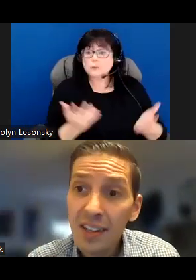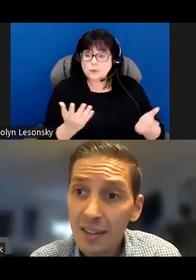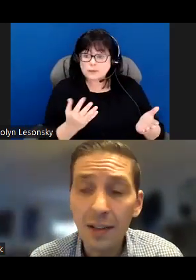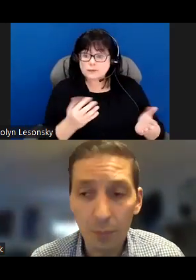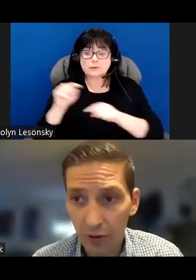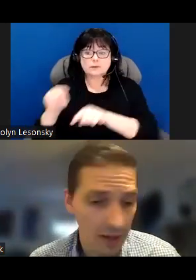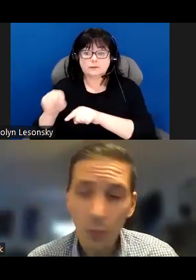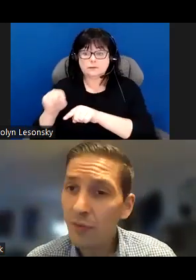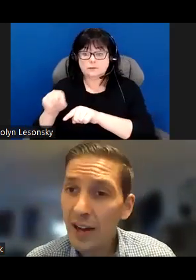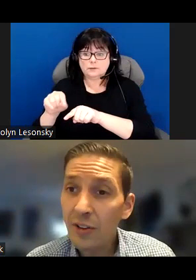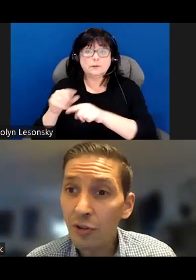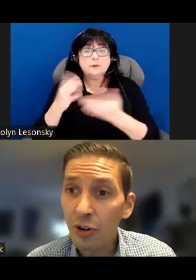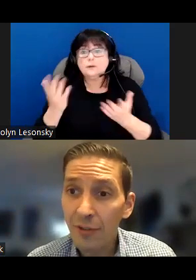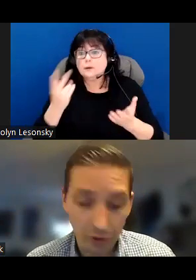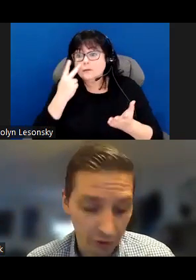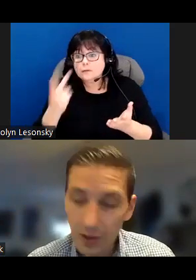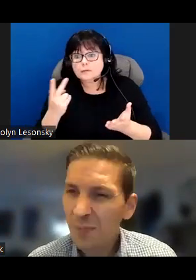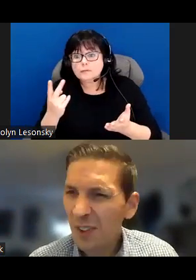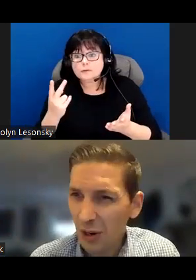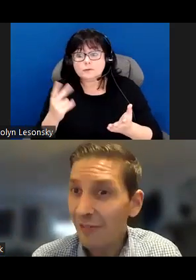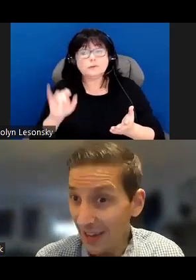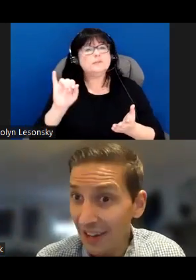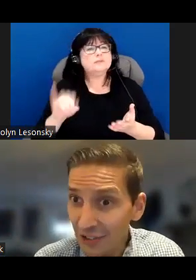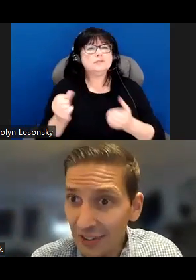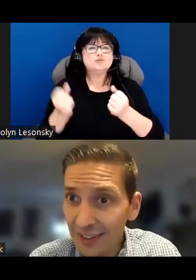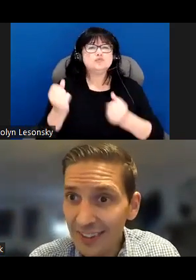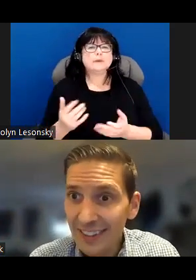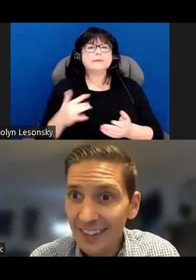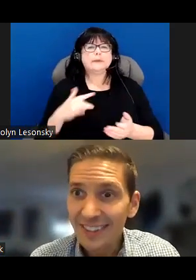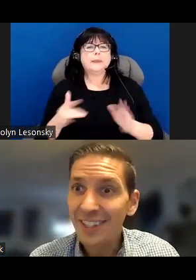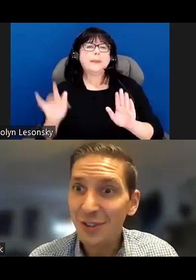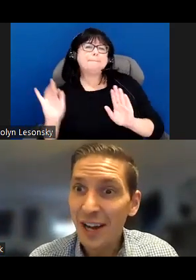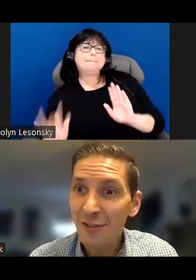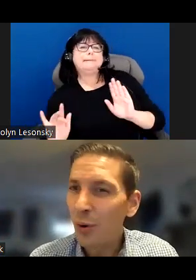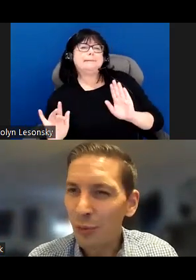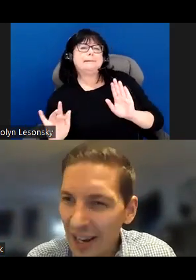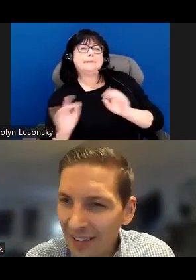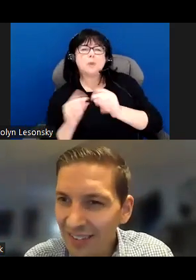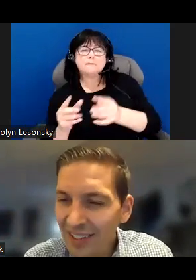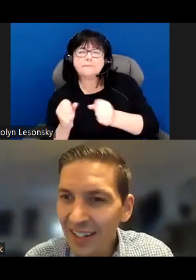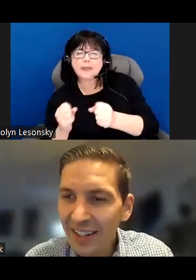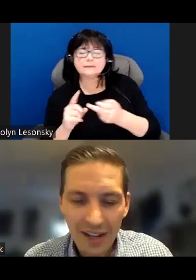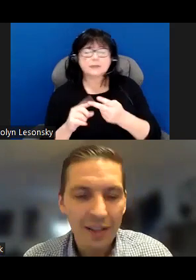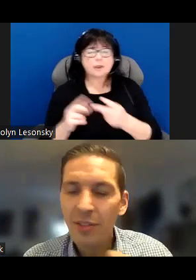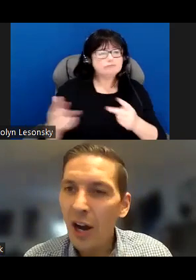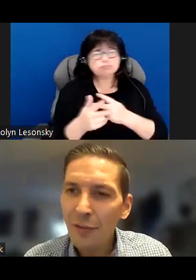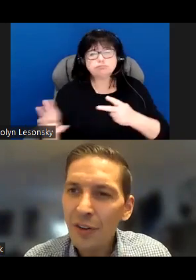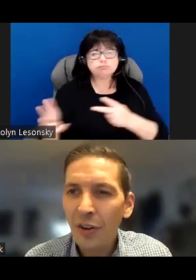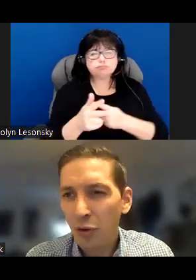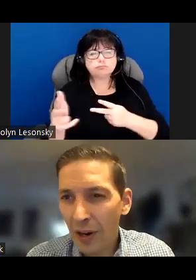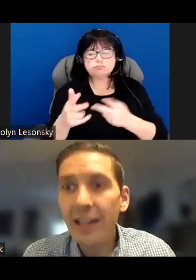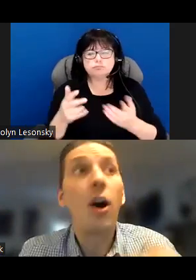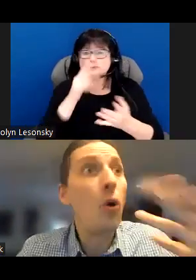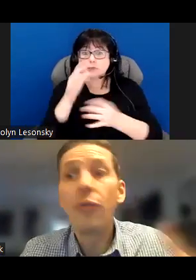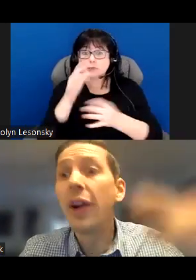see key themes. We find that those drivers drive faster, they drive more recklessly, they